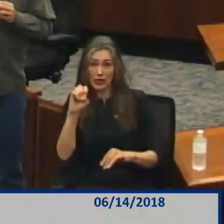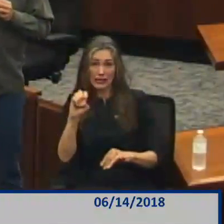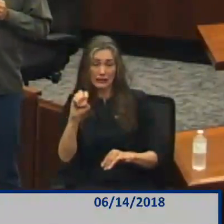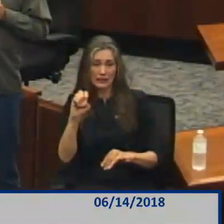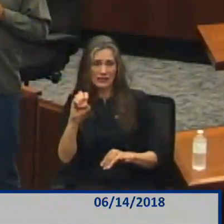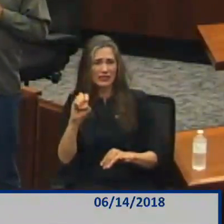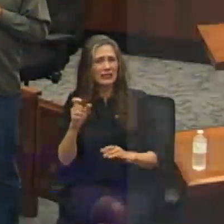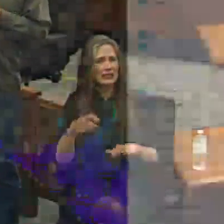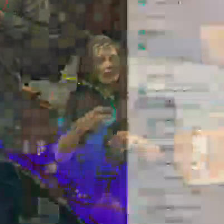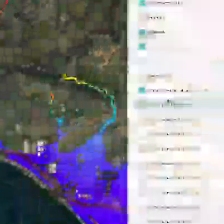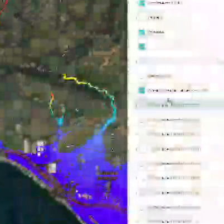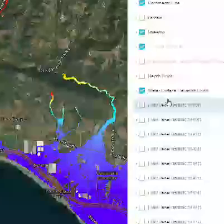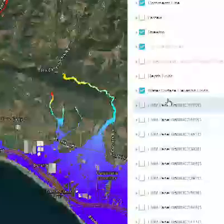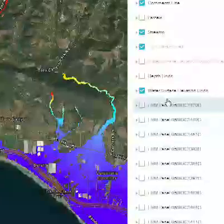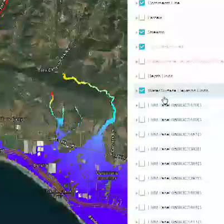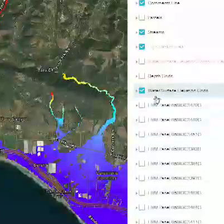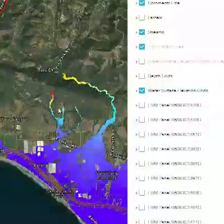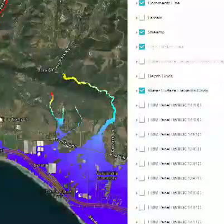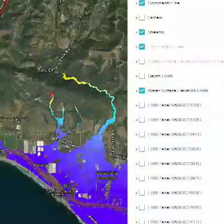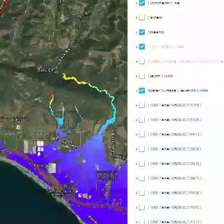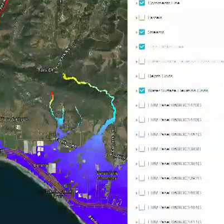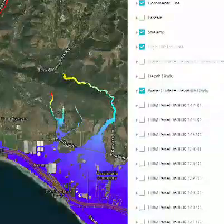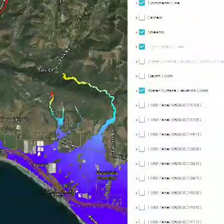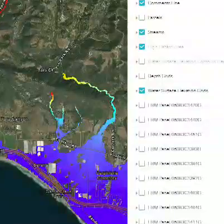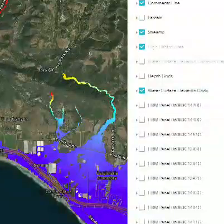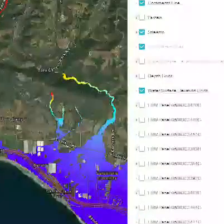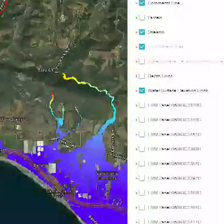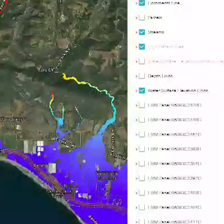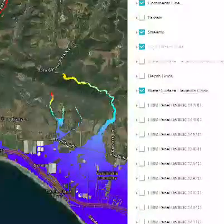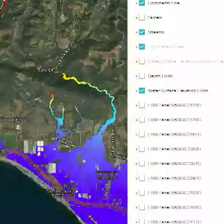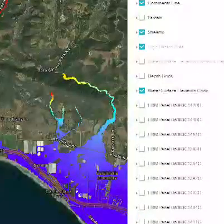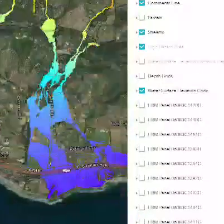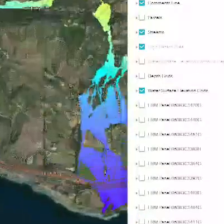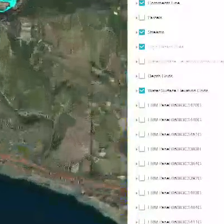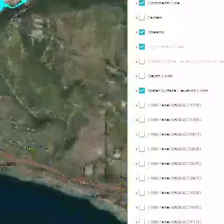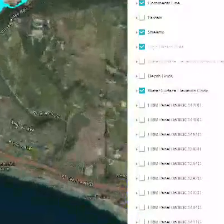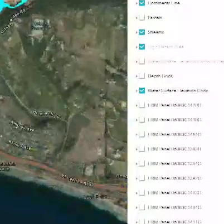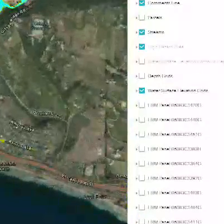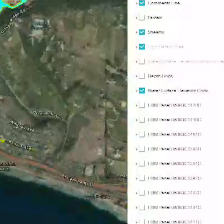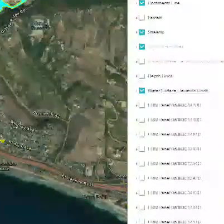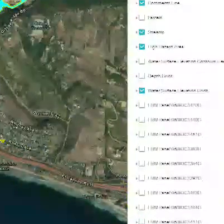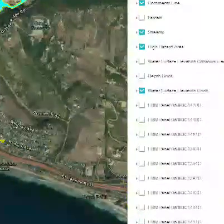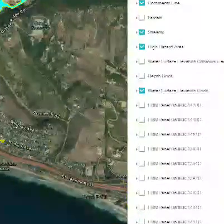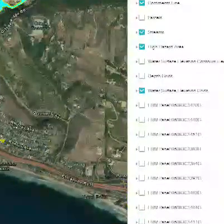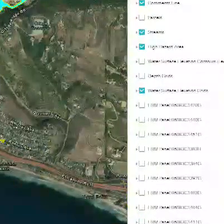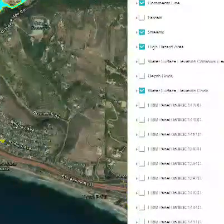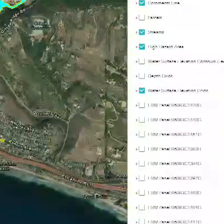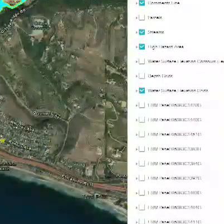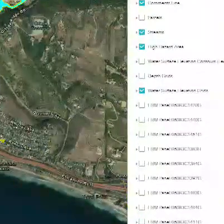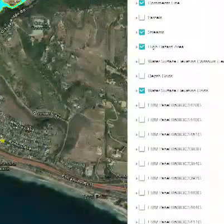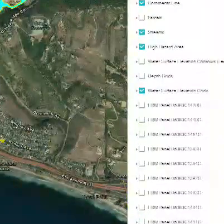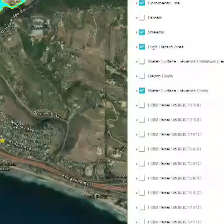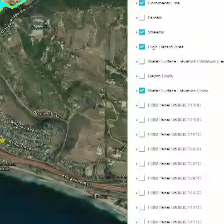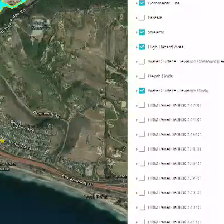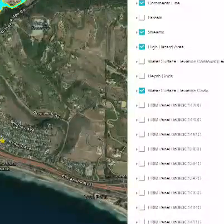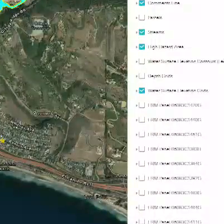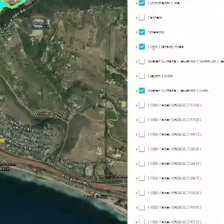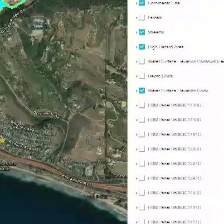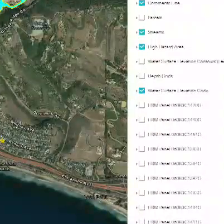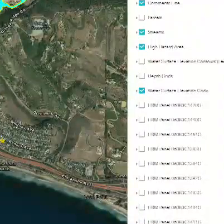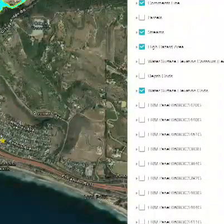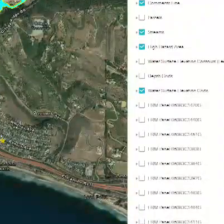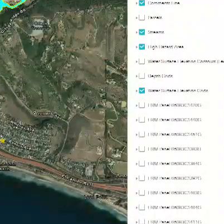includes is an assumption that the bridges and culverts are plugged. Okay, so that's, I think, an important